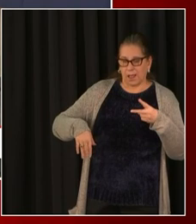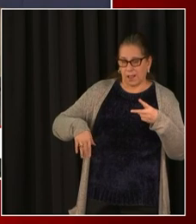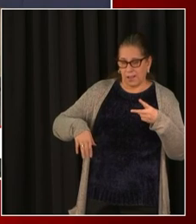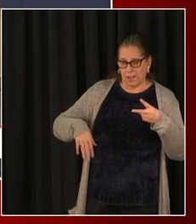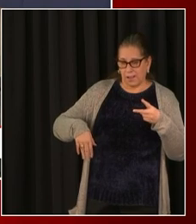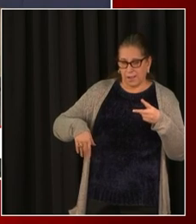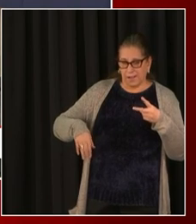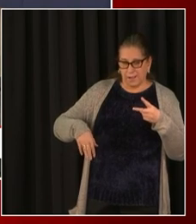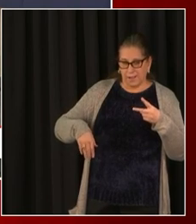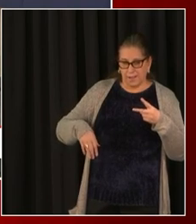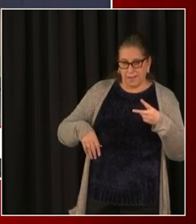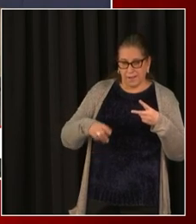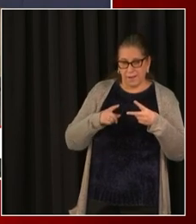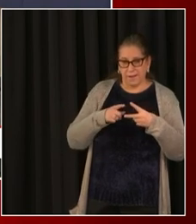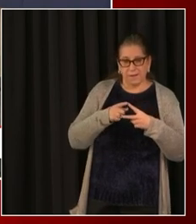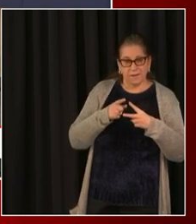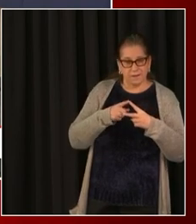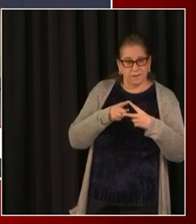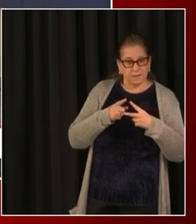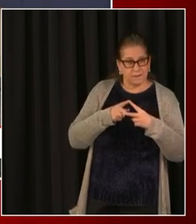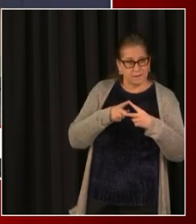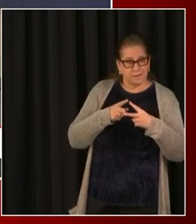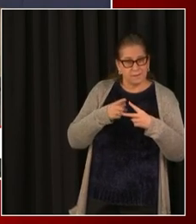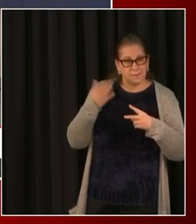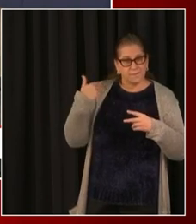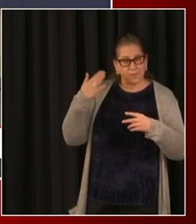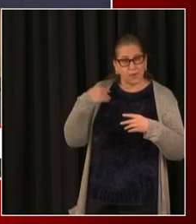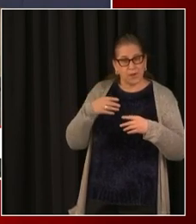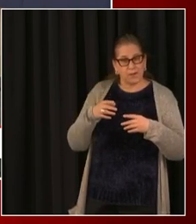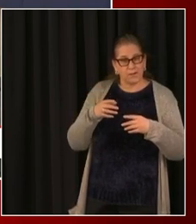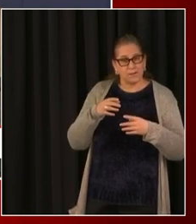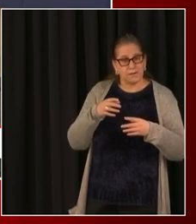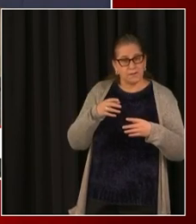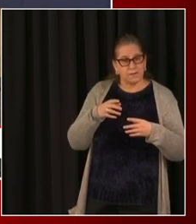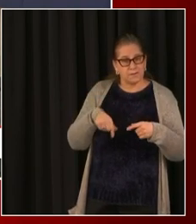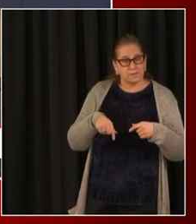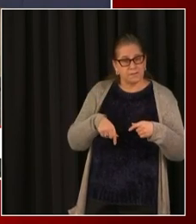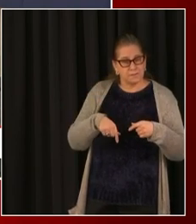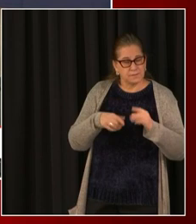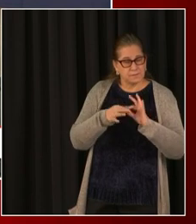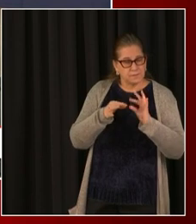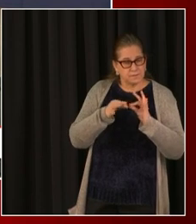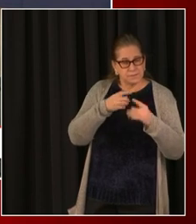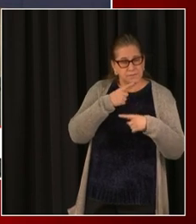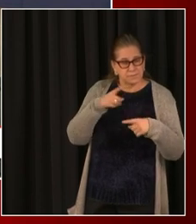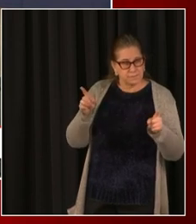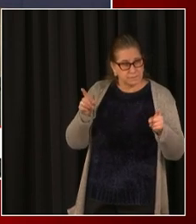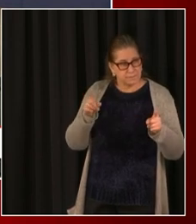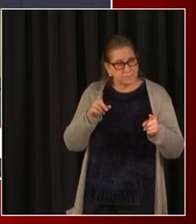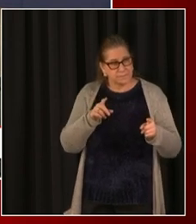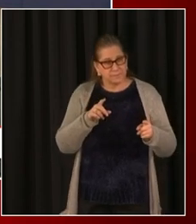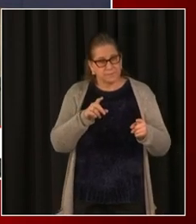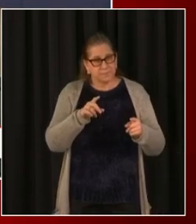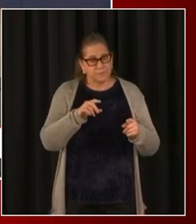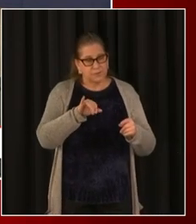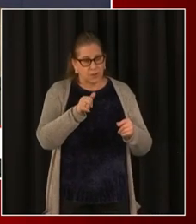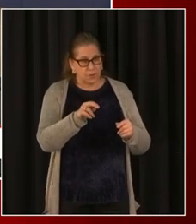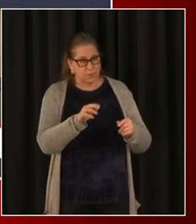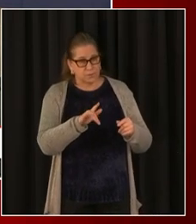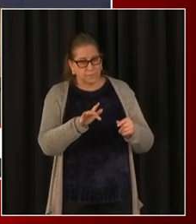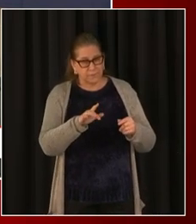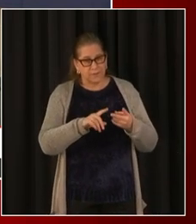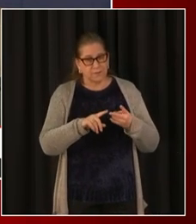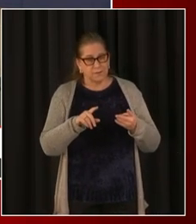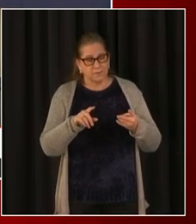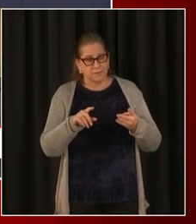conference, you gave us some general dates, including January 11th for 65 and over, and then January 25th, and then February 2nd. Can you tell us where